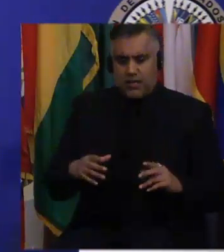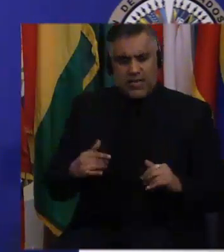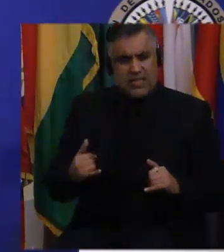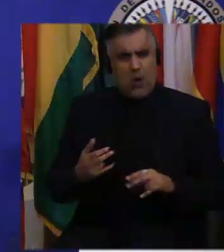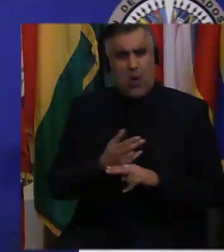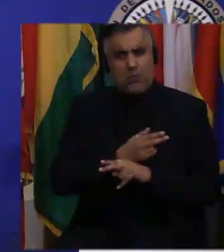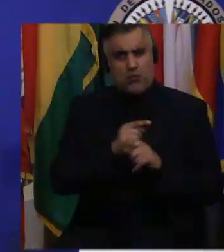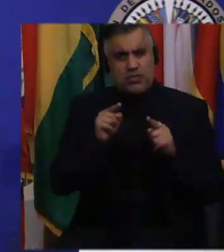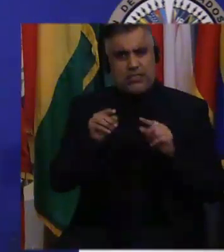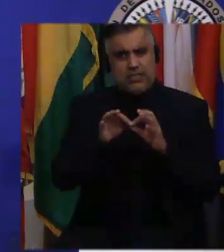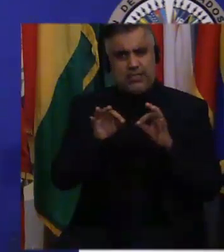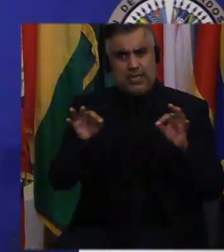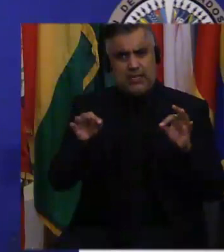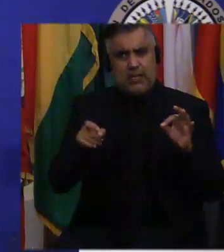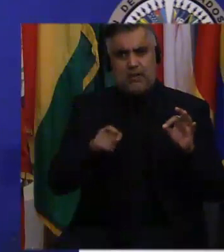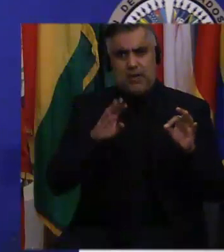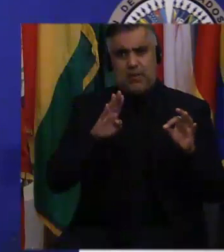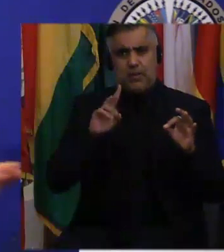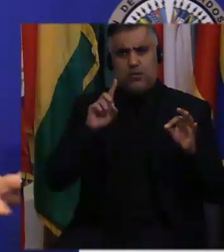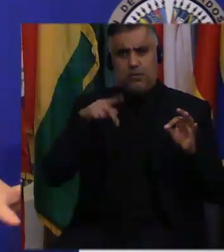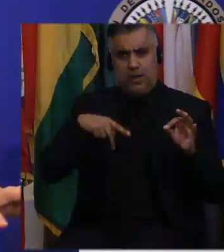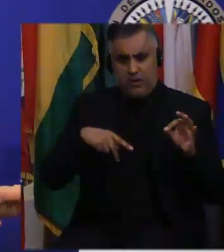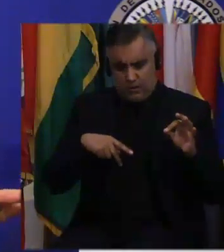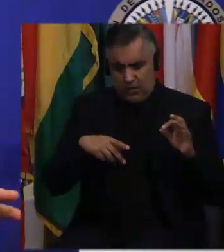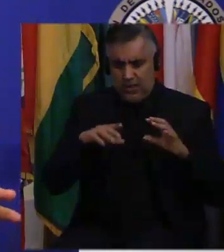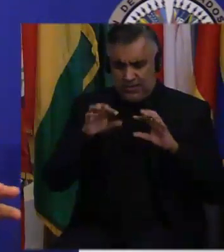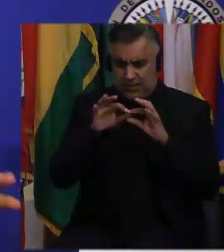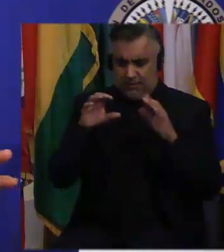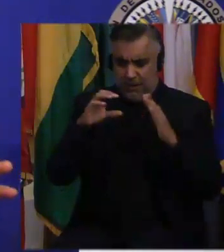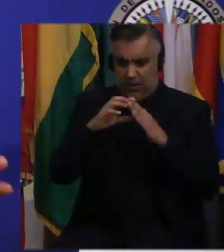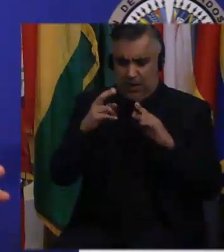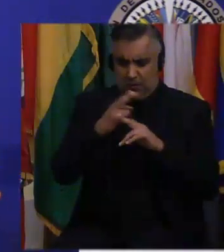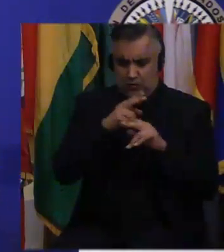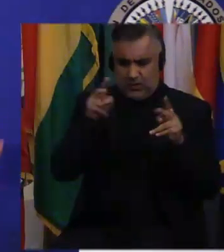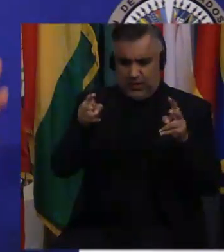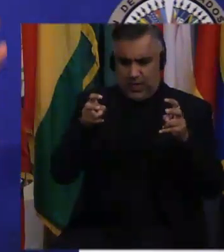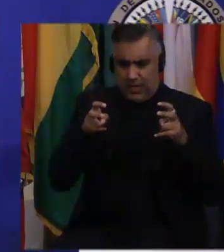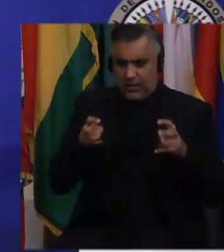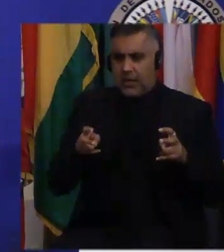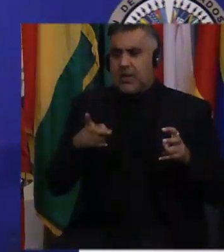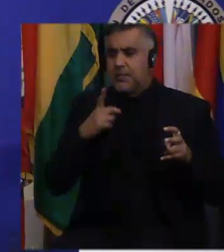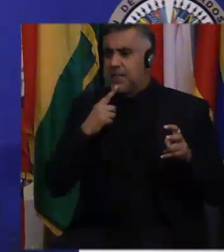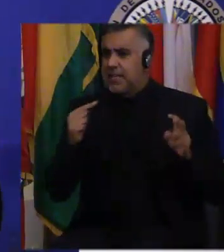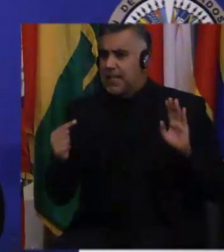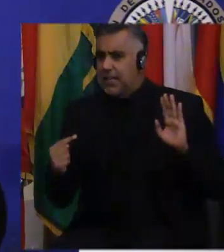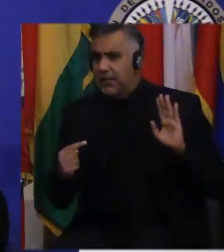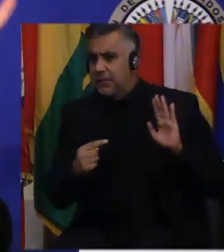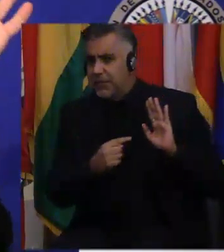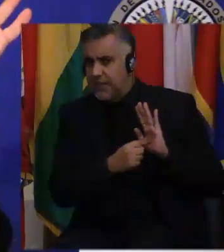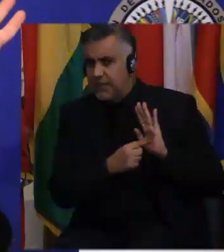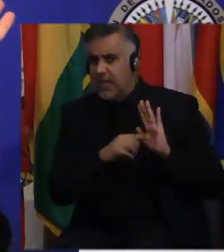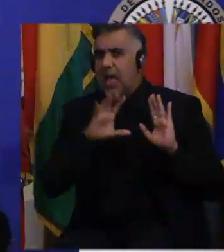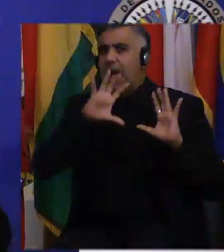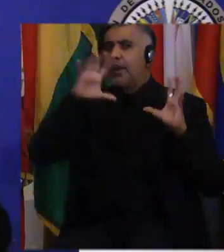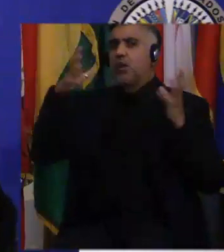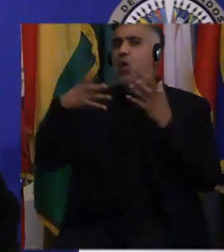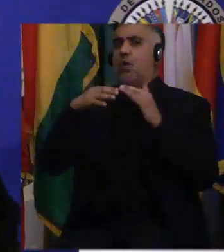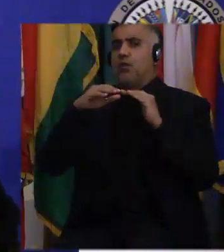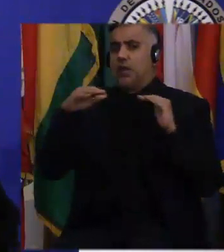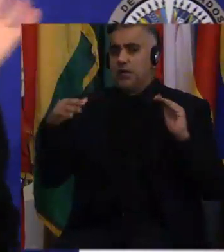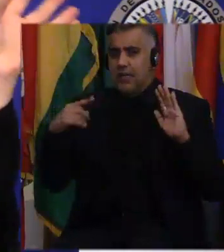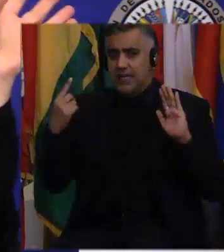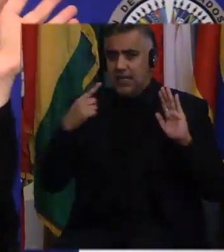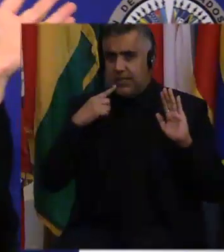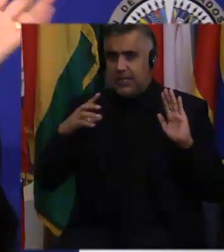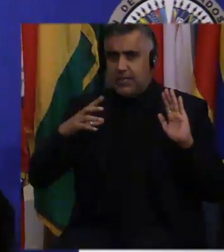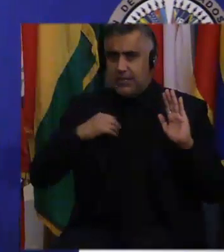using this sentence from Belém do Pará, this paragraph, and I'm trying to say that this is at a global level something that